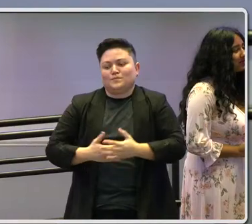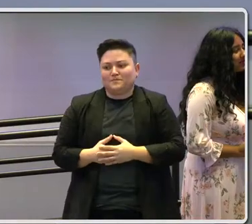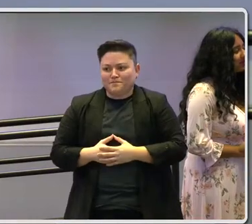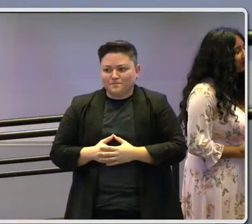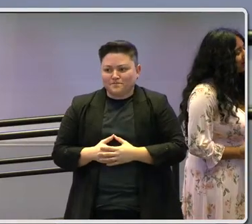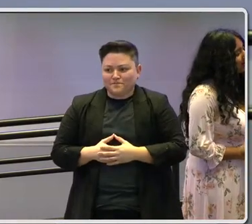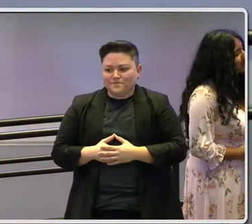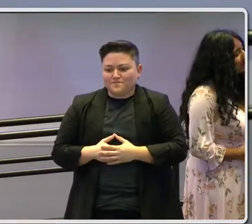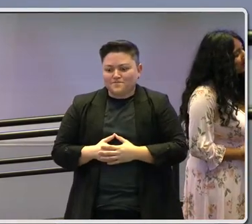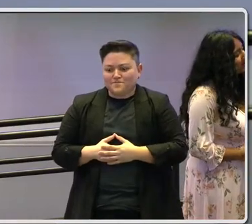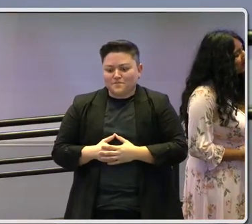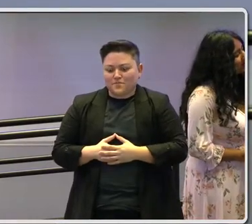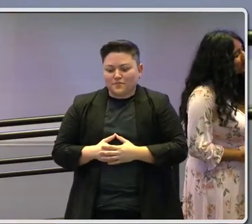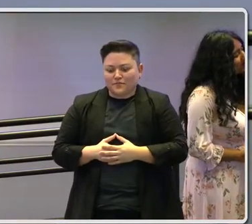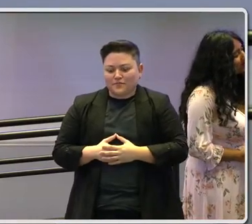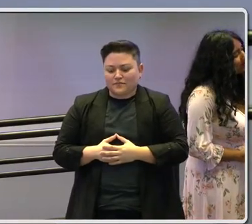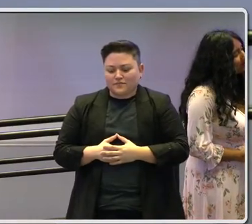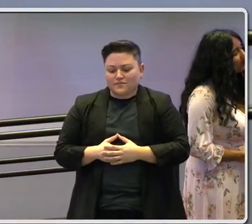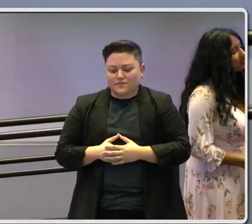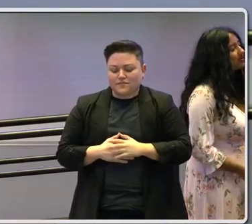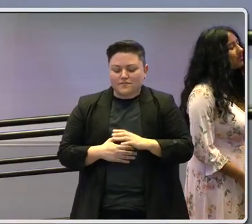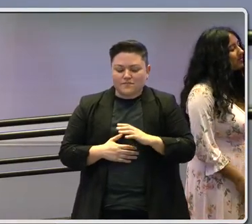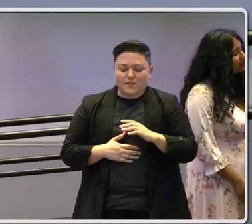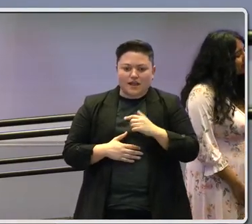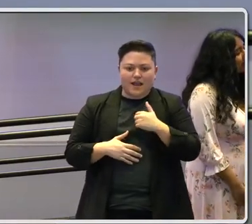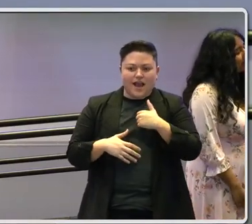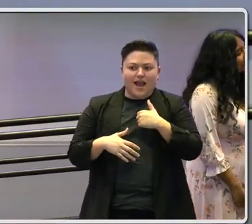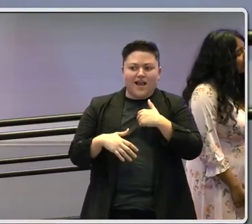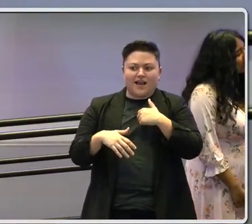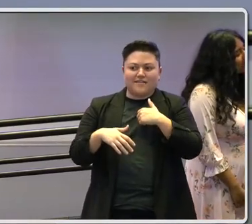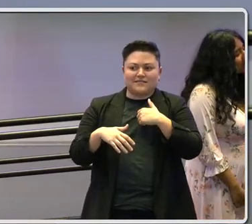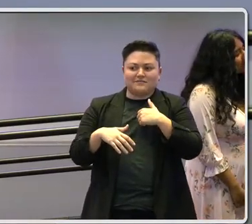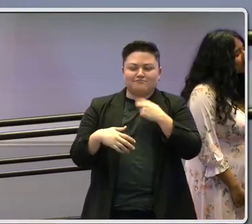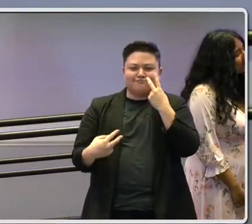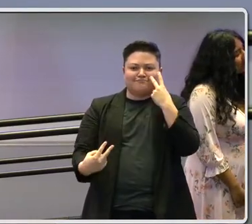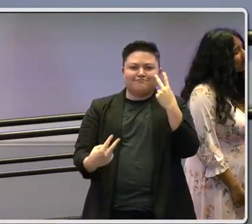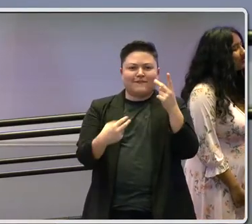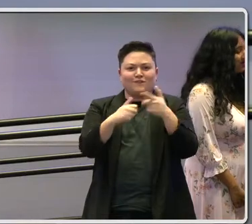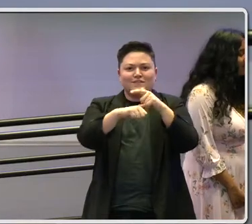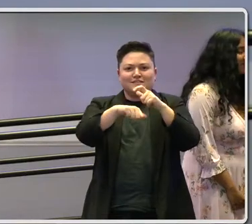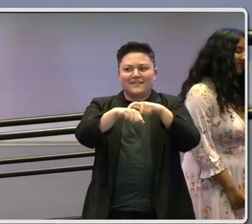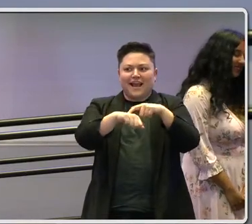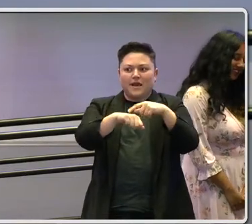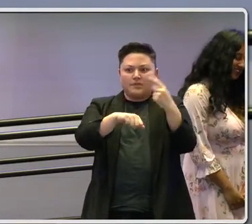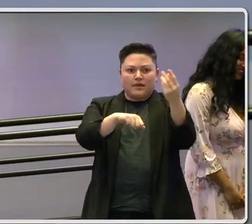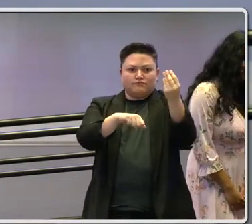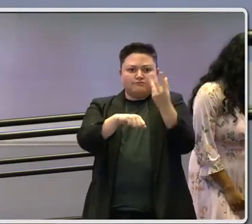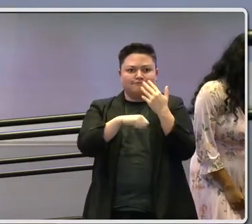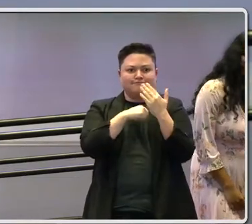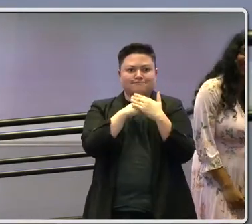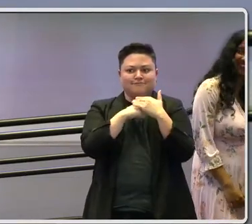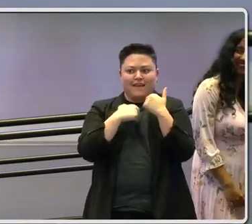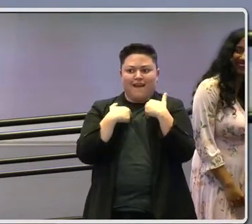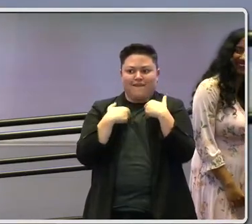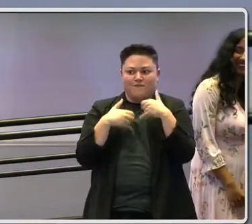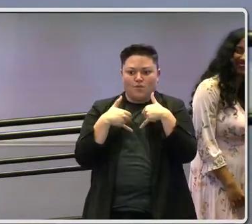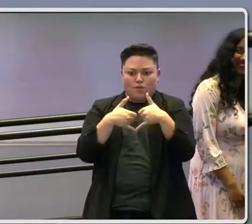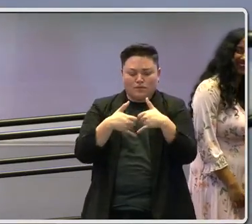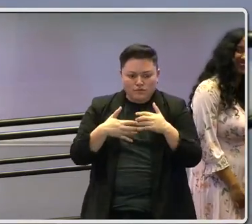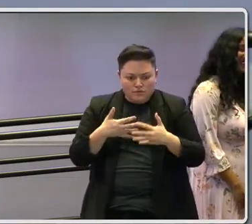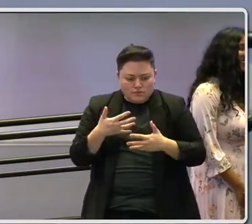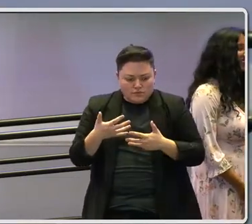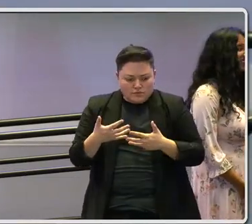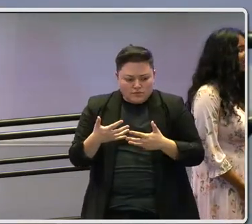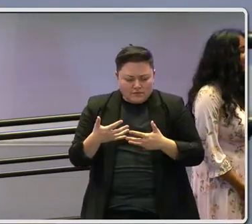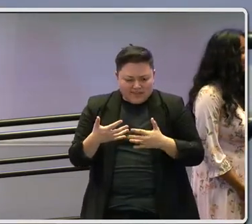When I first found out that I had been honored with this award, the best way that